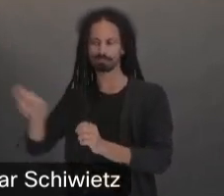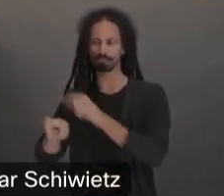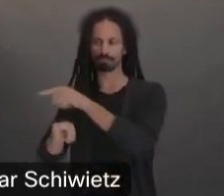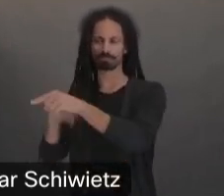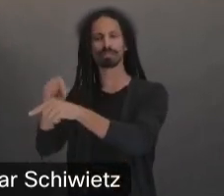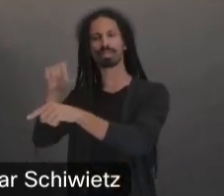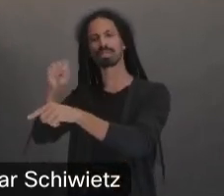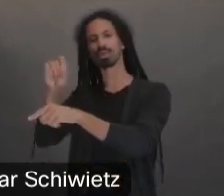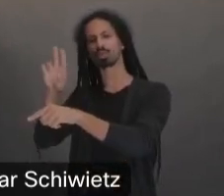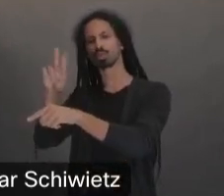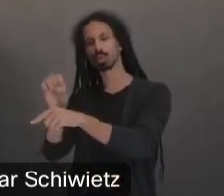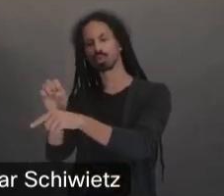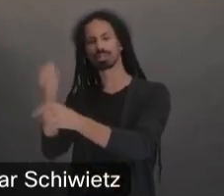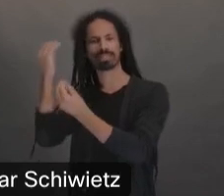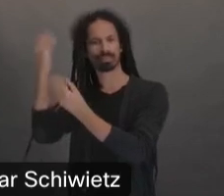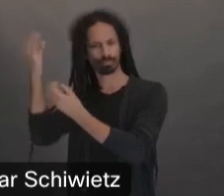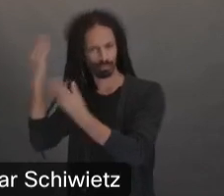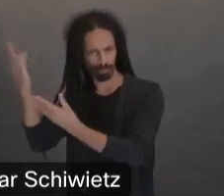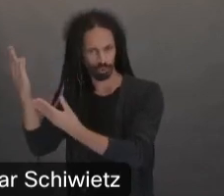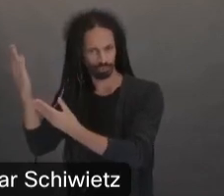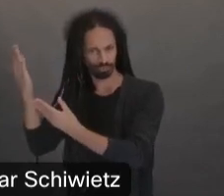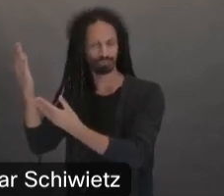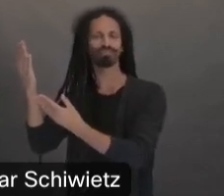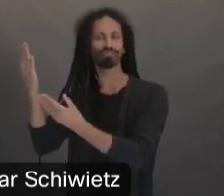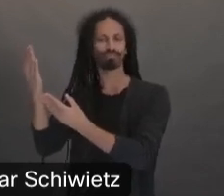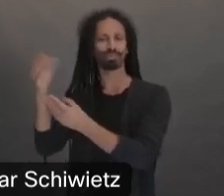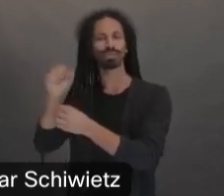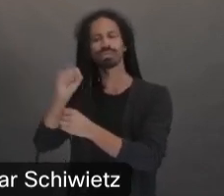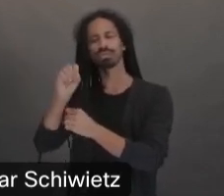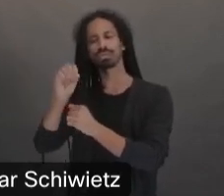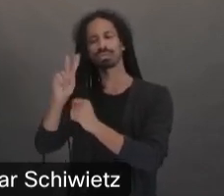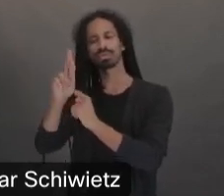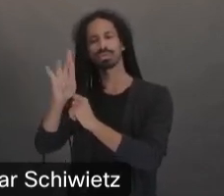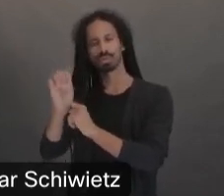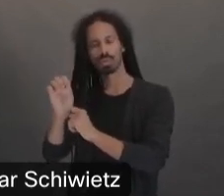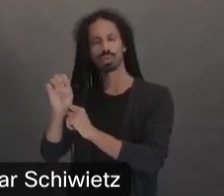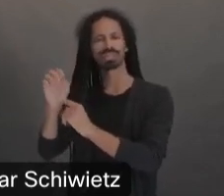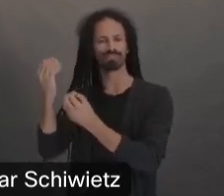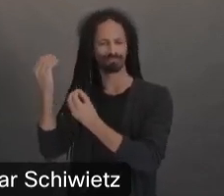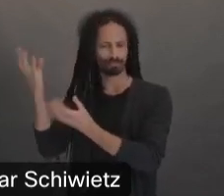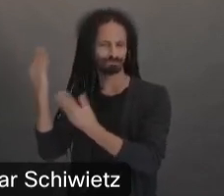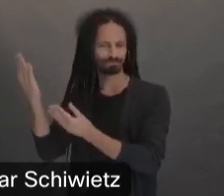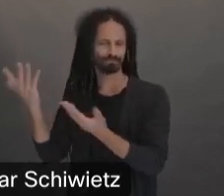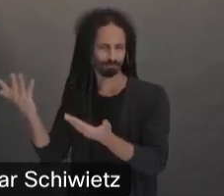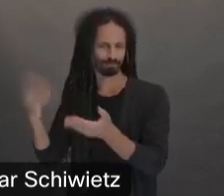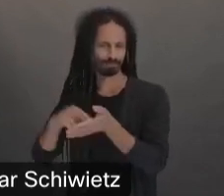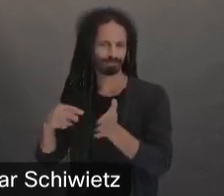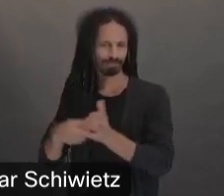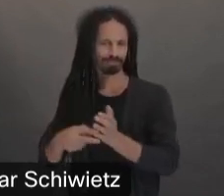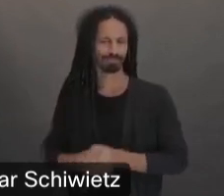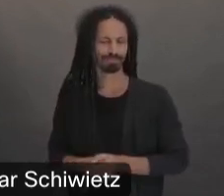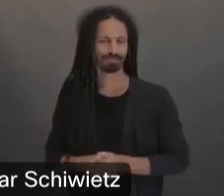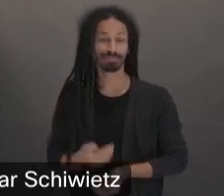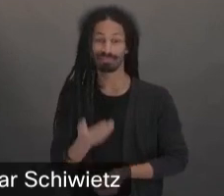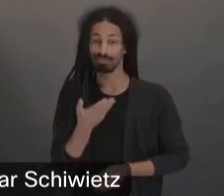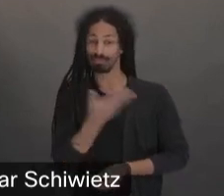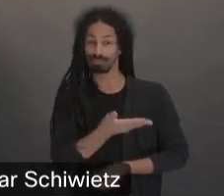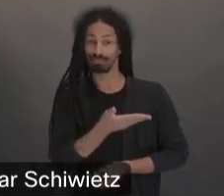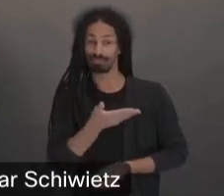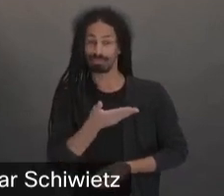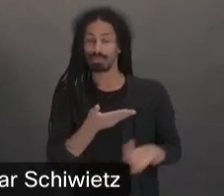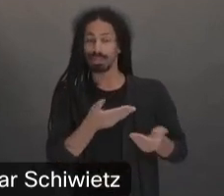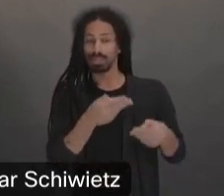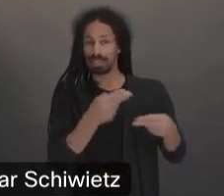sources in this context, it's a source of information. This slide shows us that there are